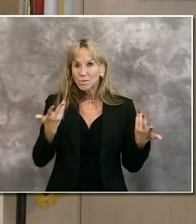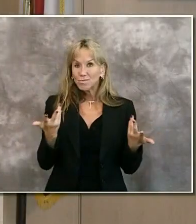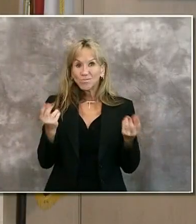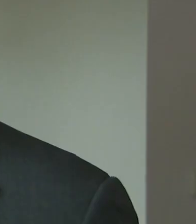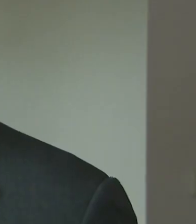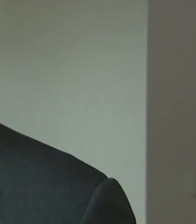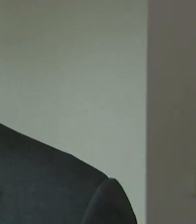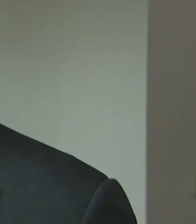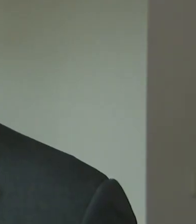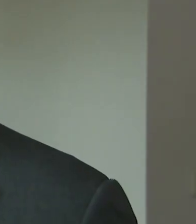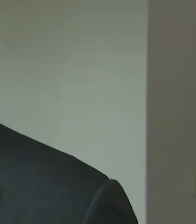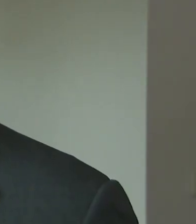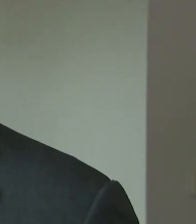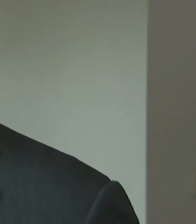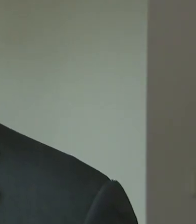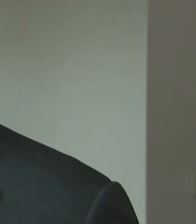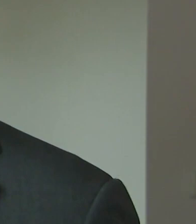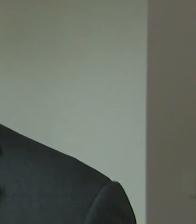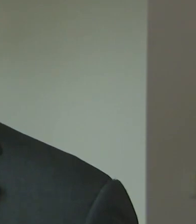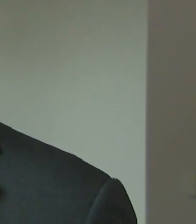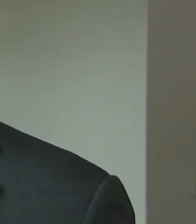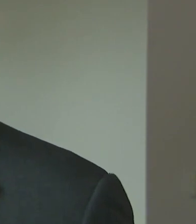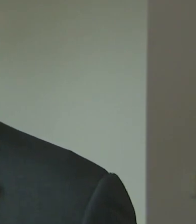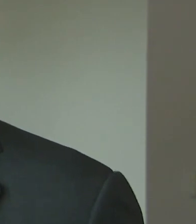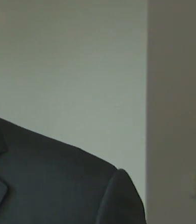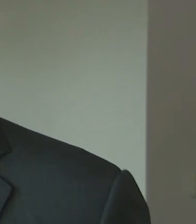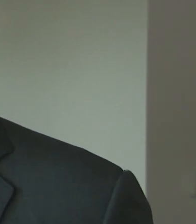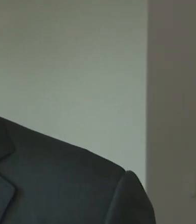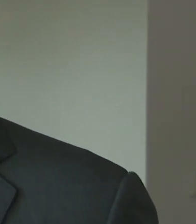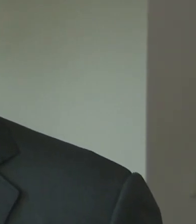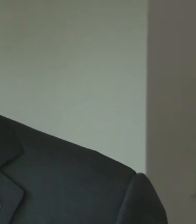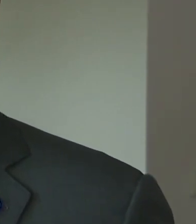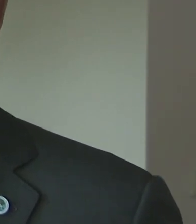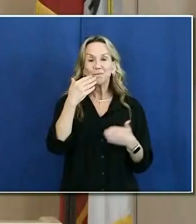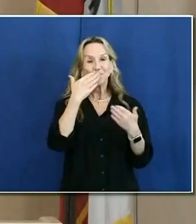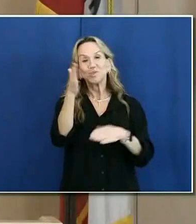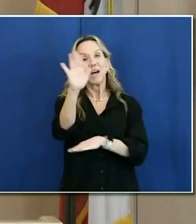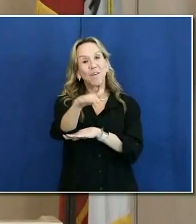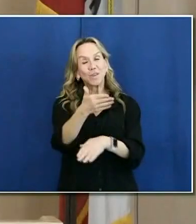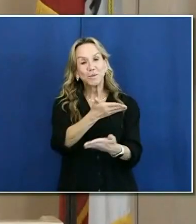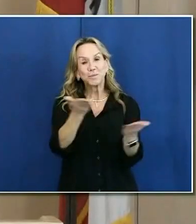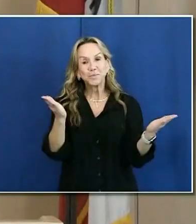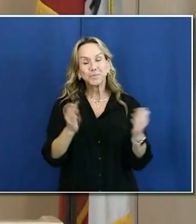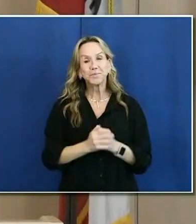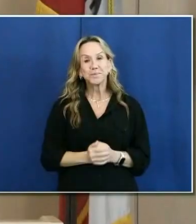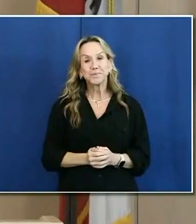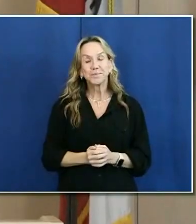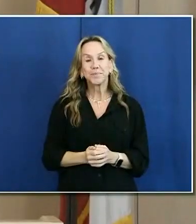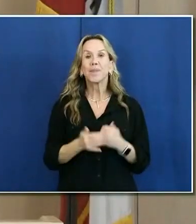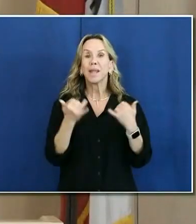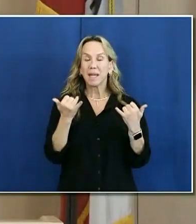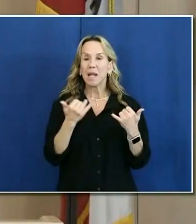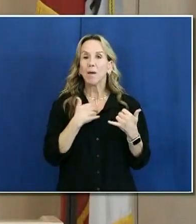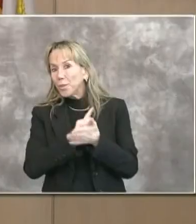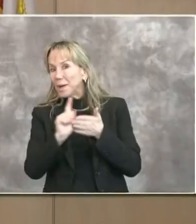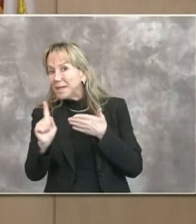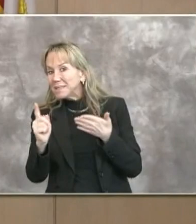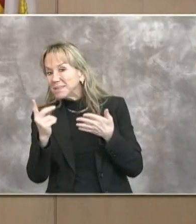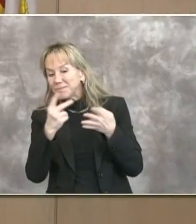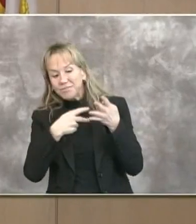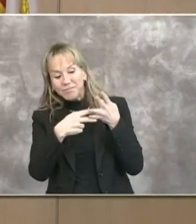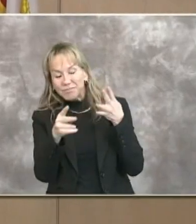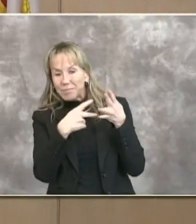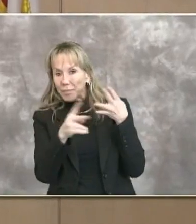pandemic began. She is a true testament to the ultimate of a public servant. San Diego County Supervisor Nathan Fletcher has